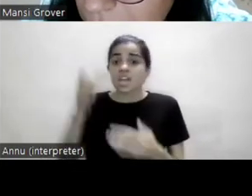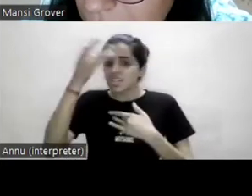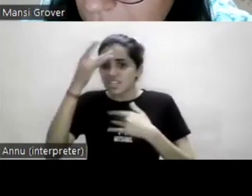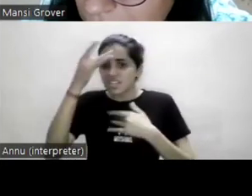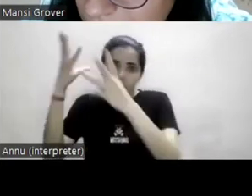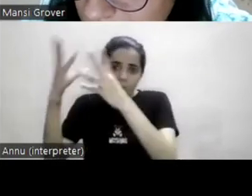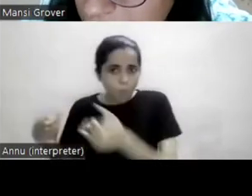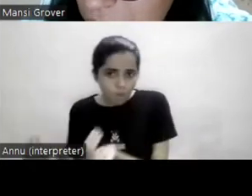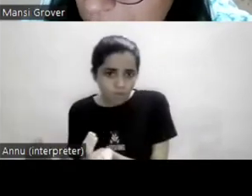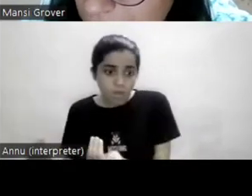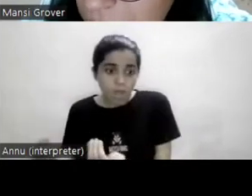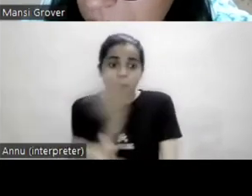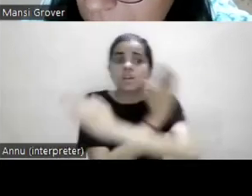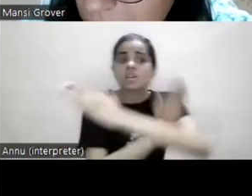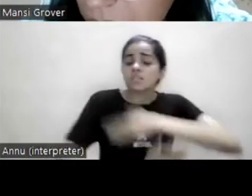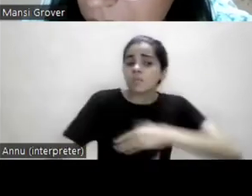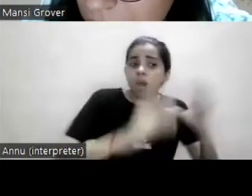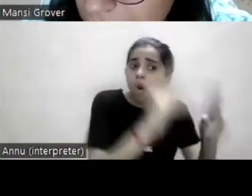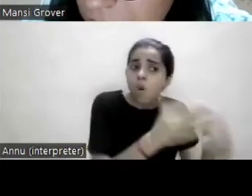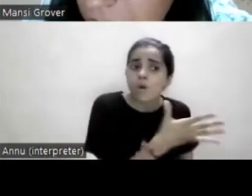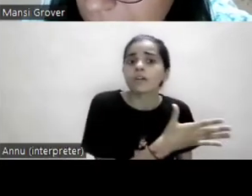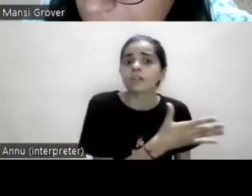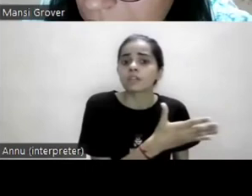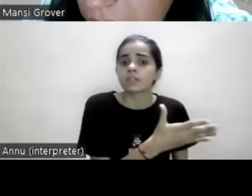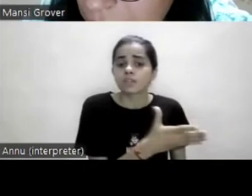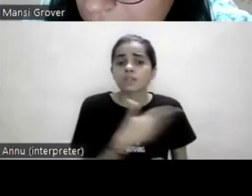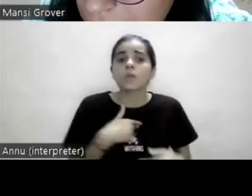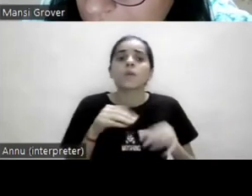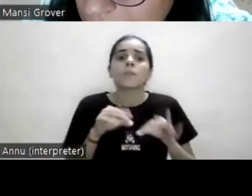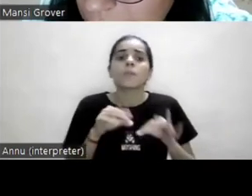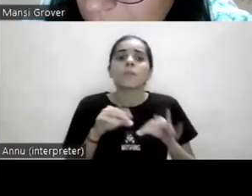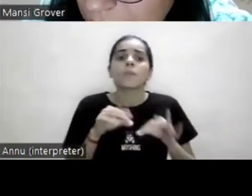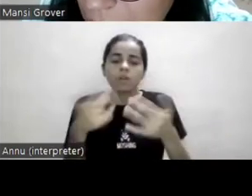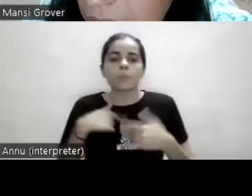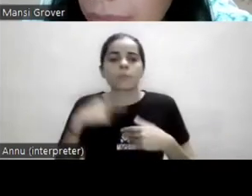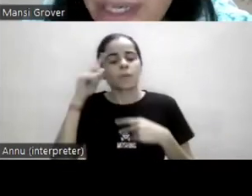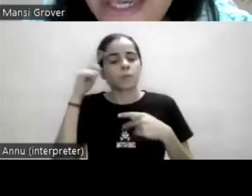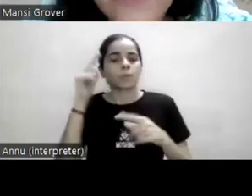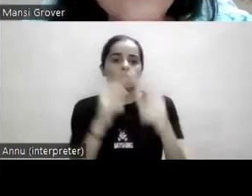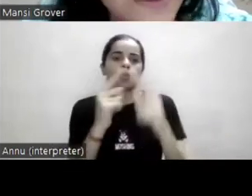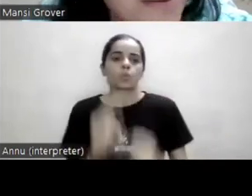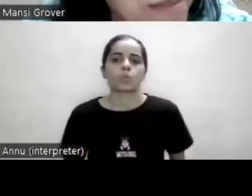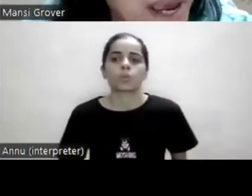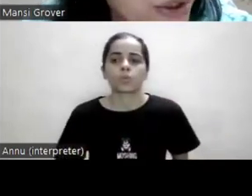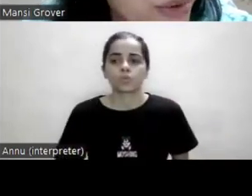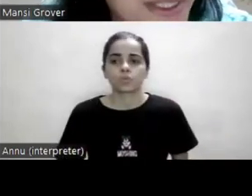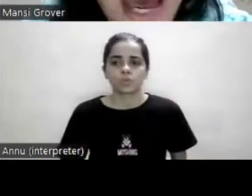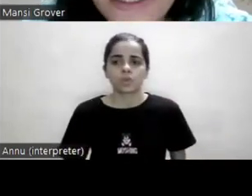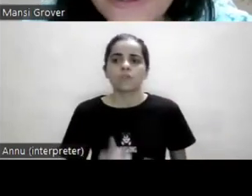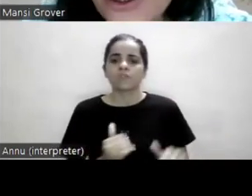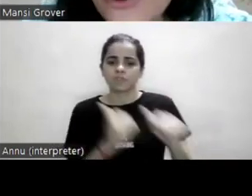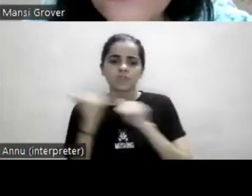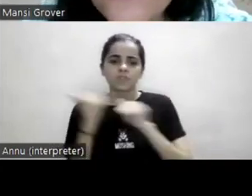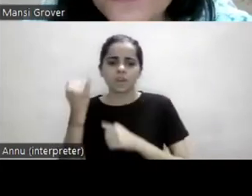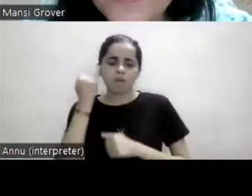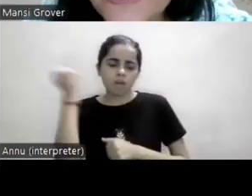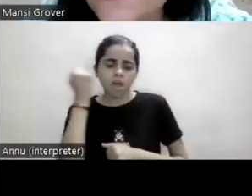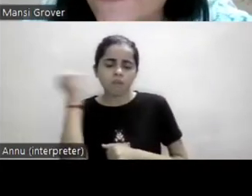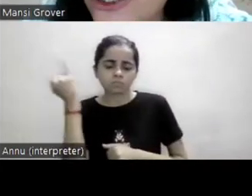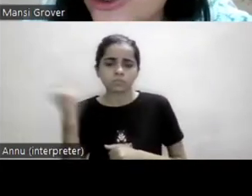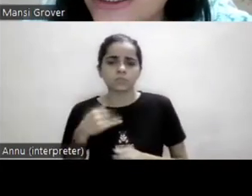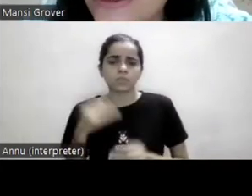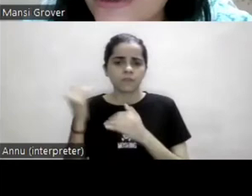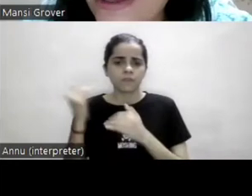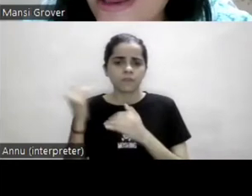to be cured. This is what one needs to understand. This is what my take on this thing. We'll come back to this idea of